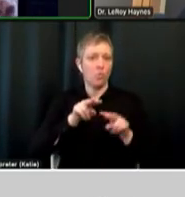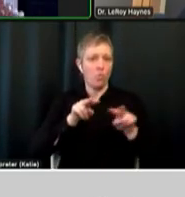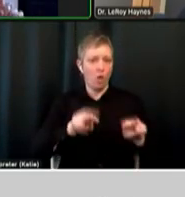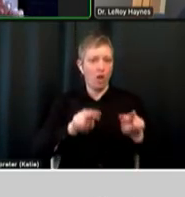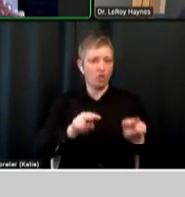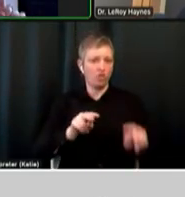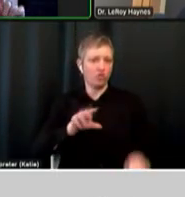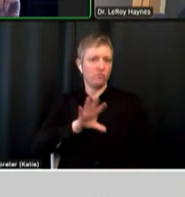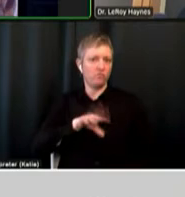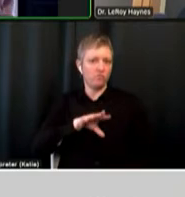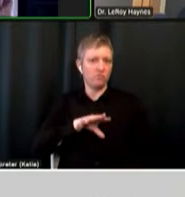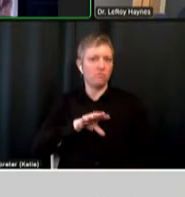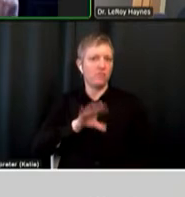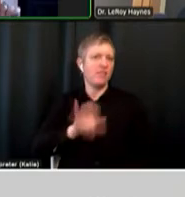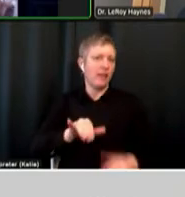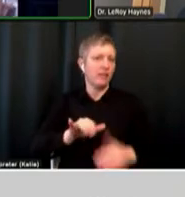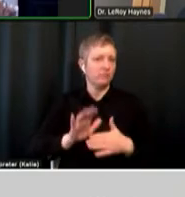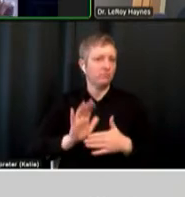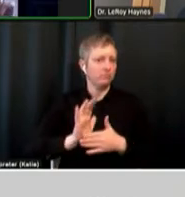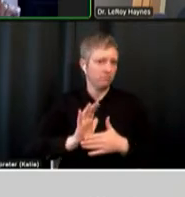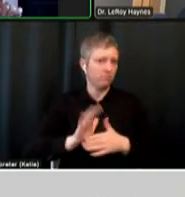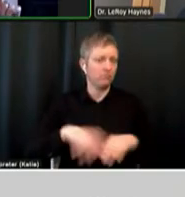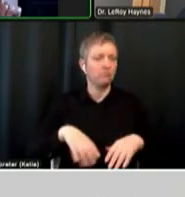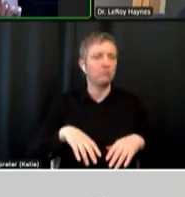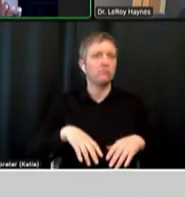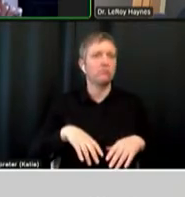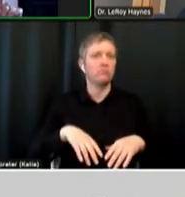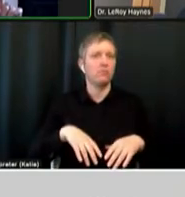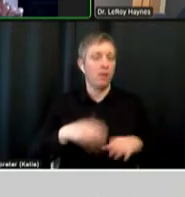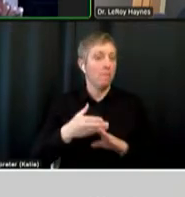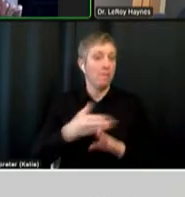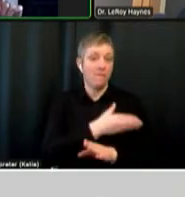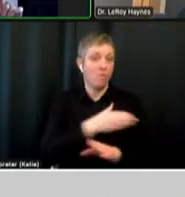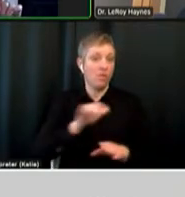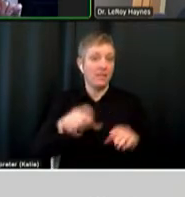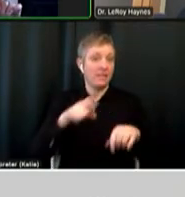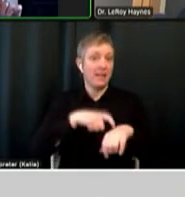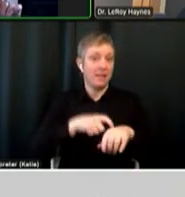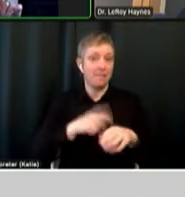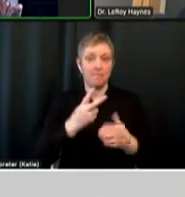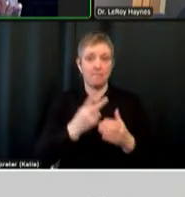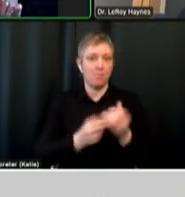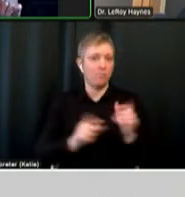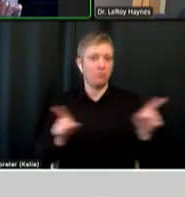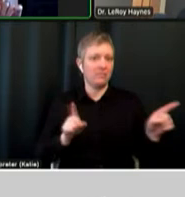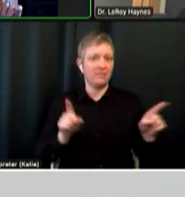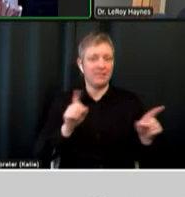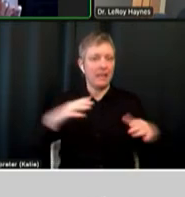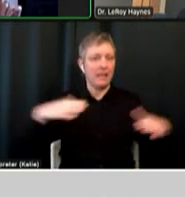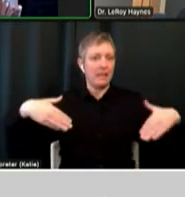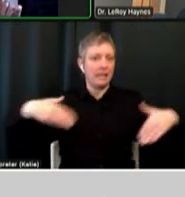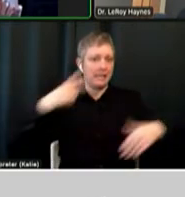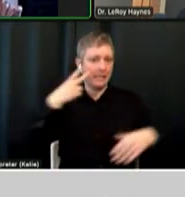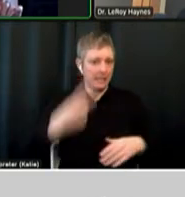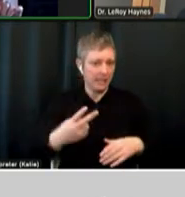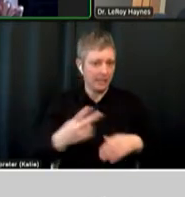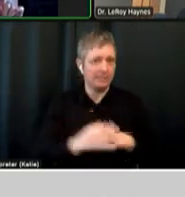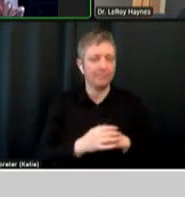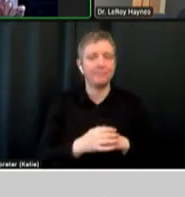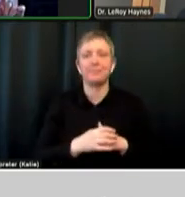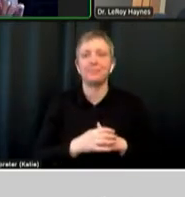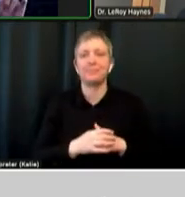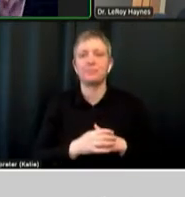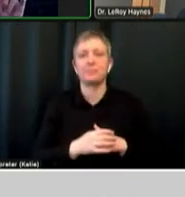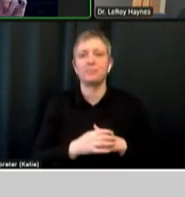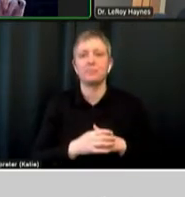will have watched the involved officer's body camera footage. Now, currently, the internal affairs